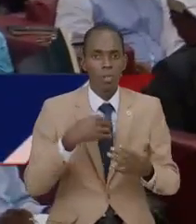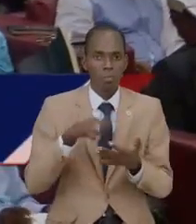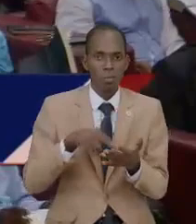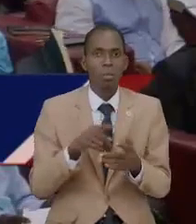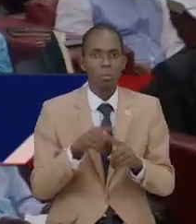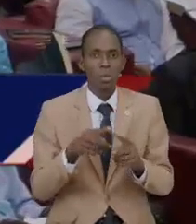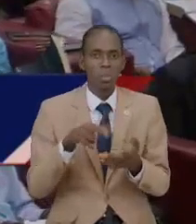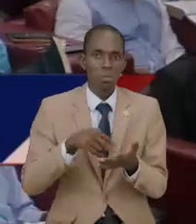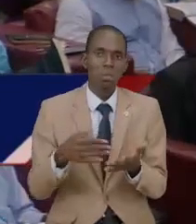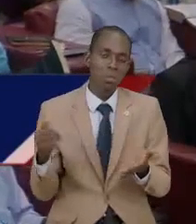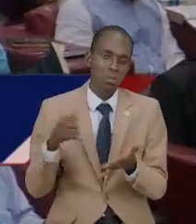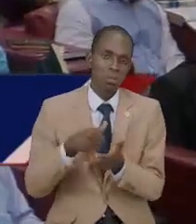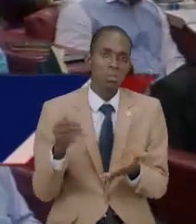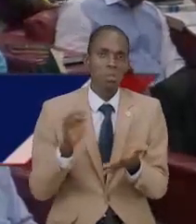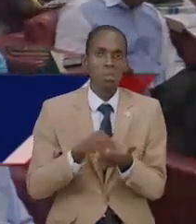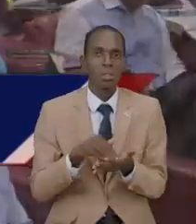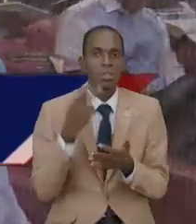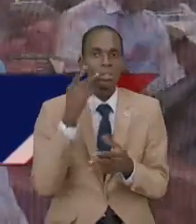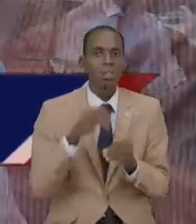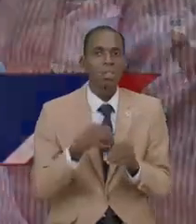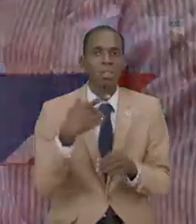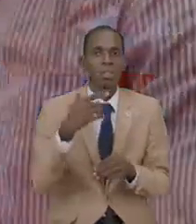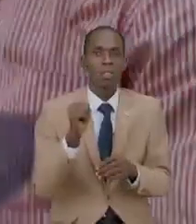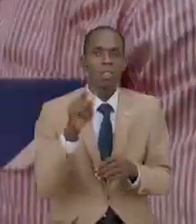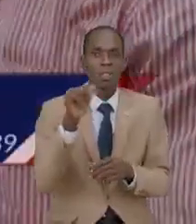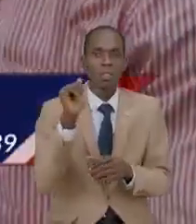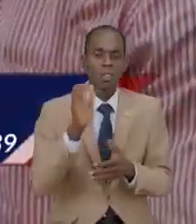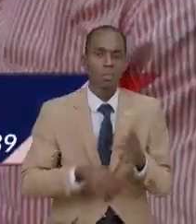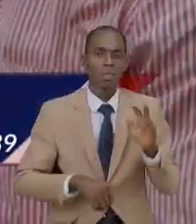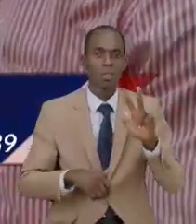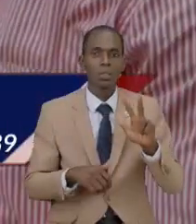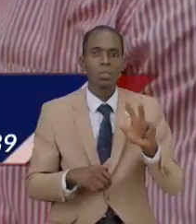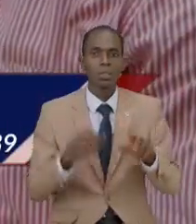again, Galatians chapter 3.